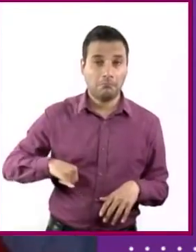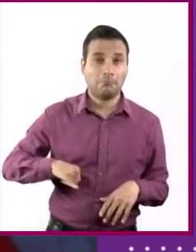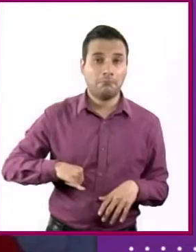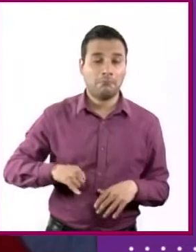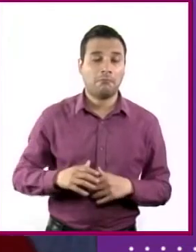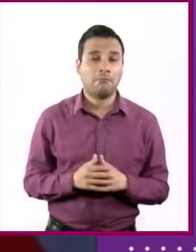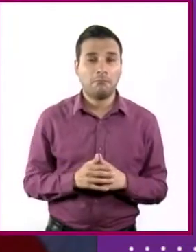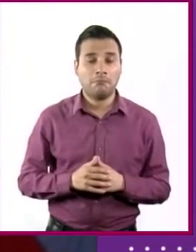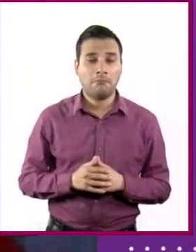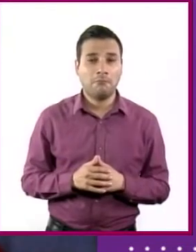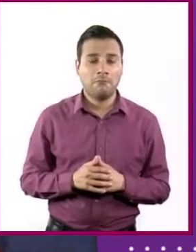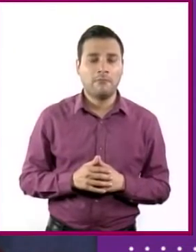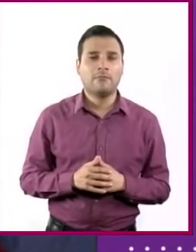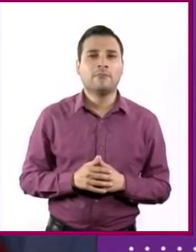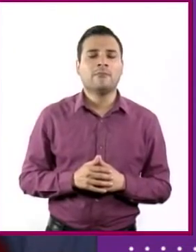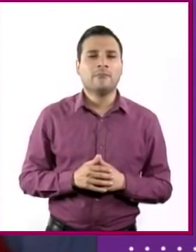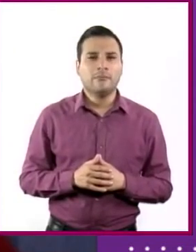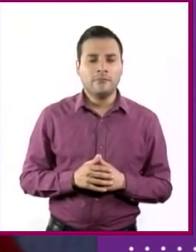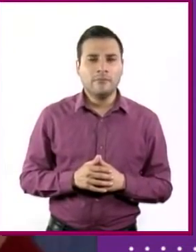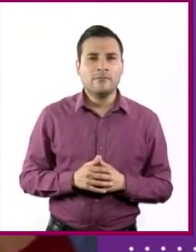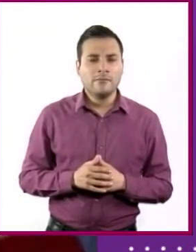Hero.